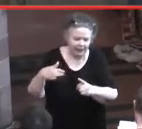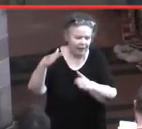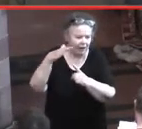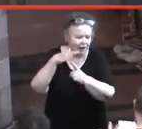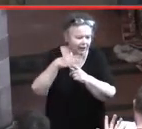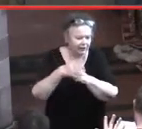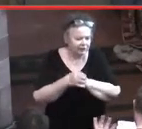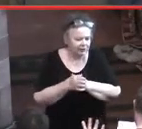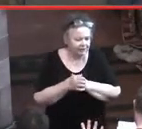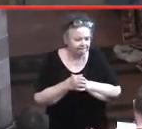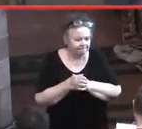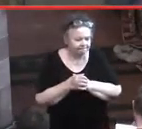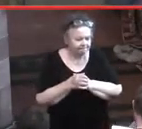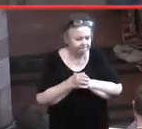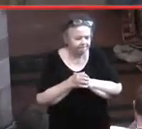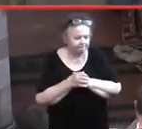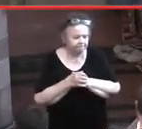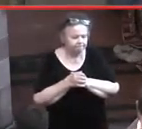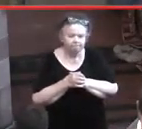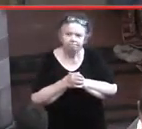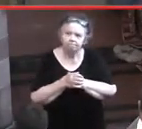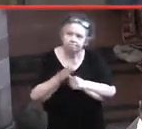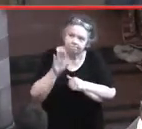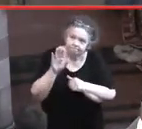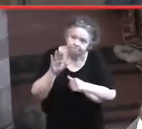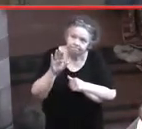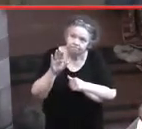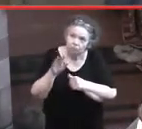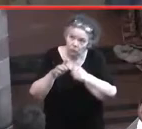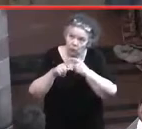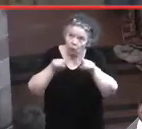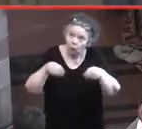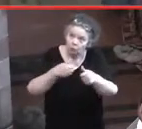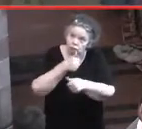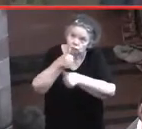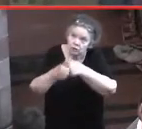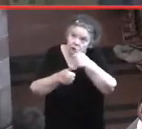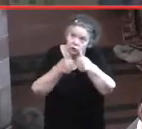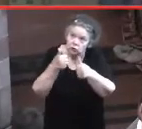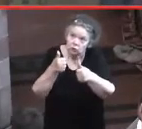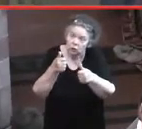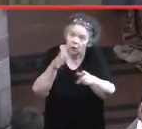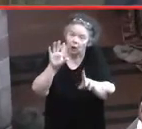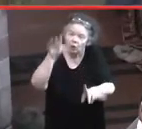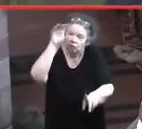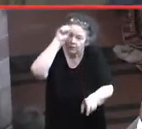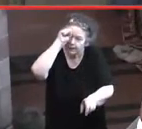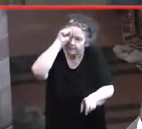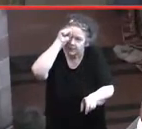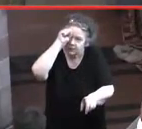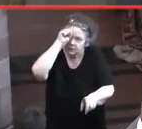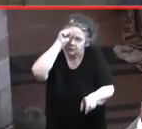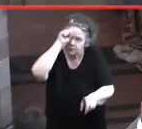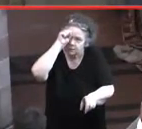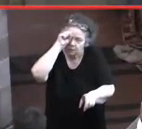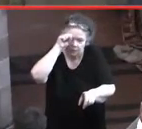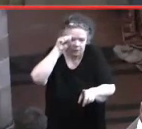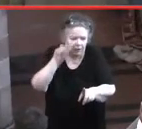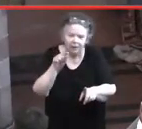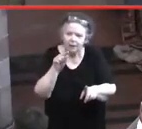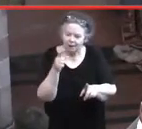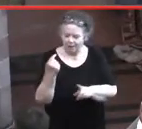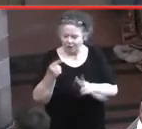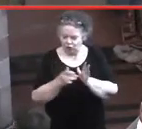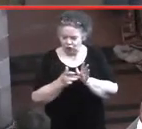Hosanna in the highest. Father, we give you praise as we call to mind how at supper with